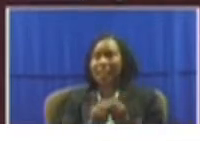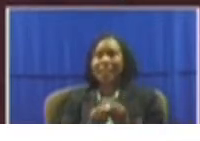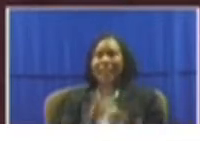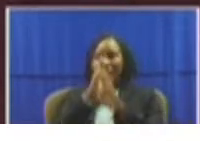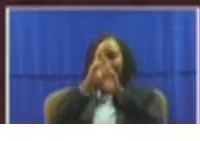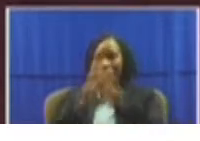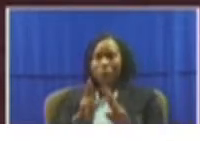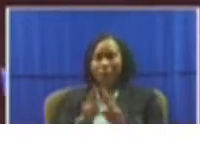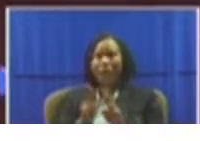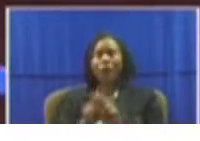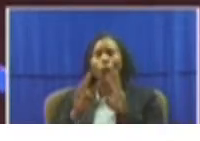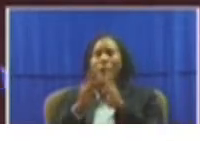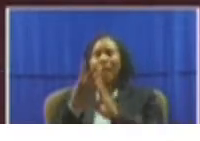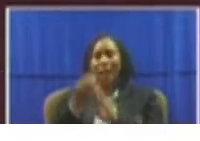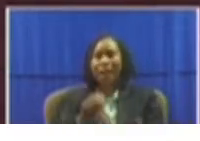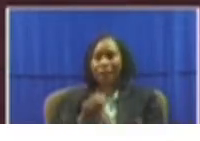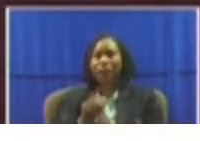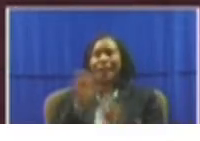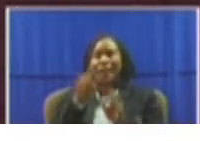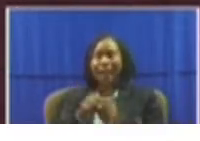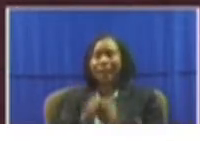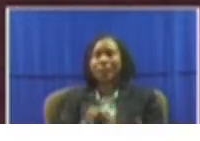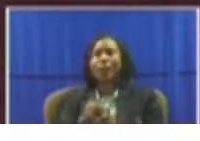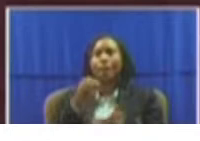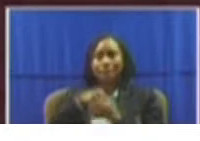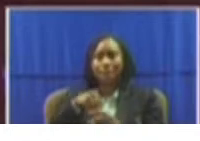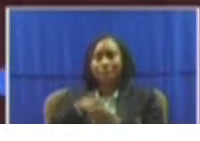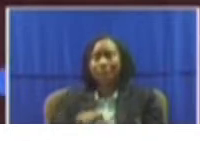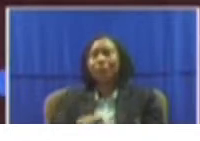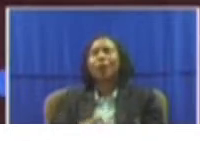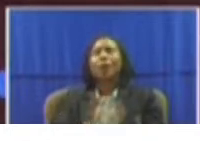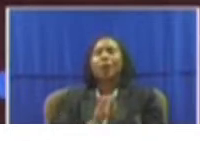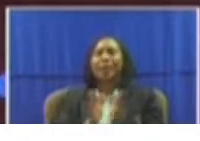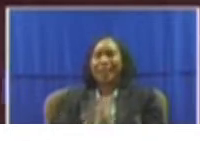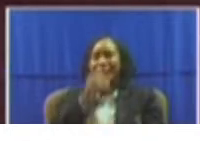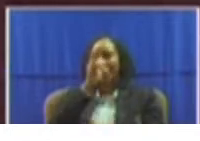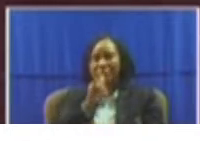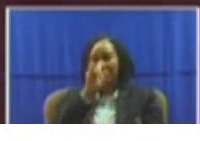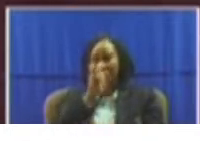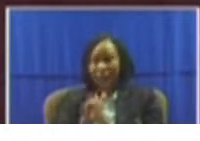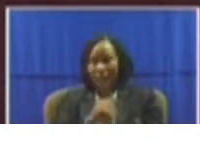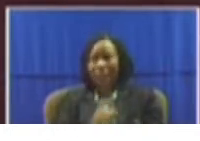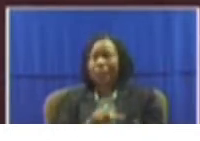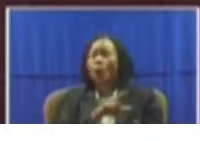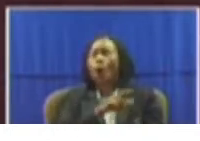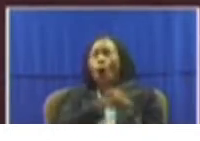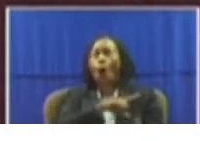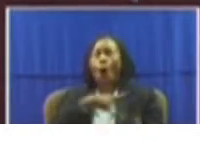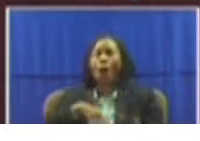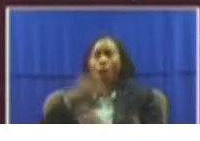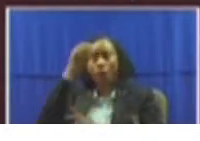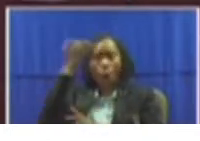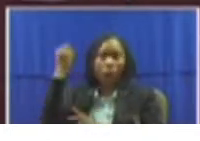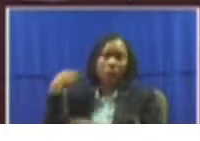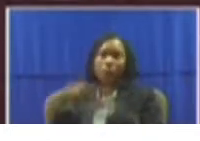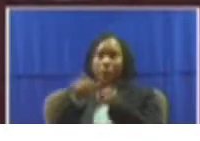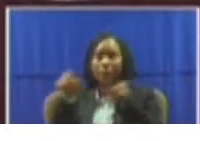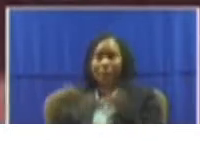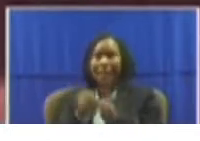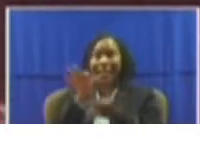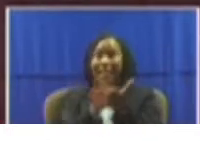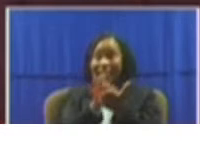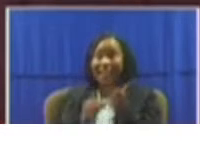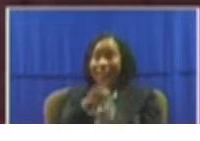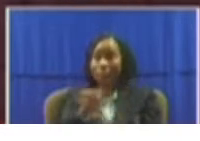with criminals, crooks, and the most unsavory of characters. It has long forgotten the people who elected it to govern